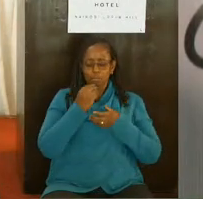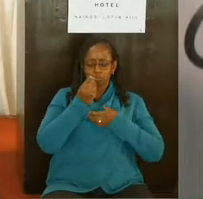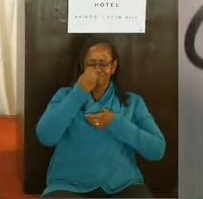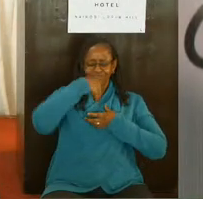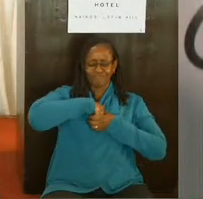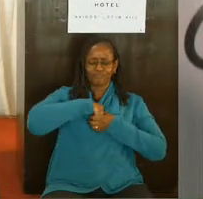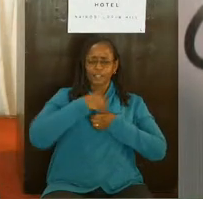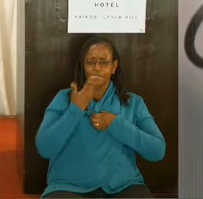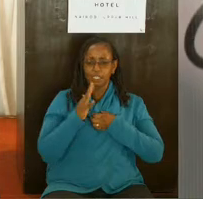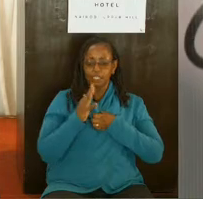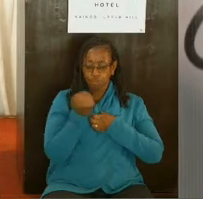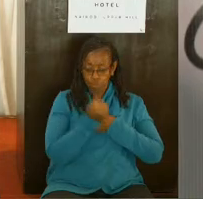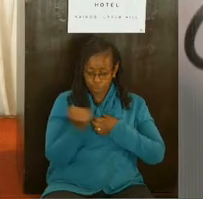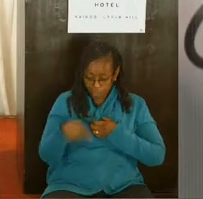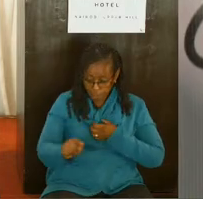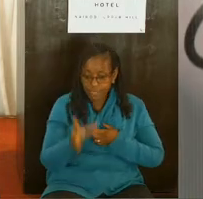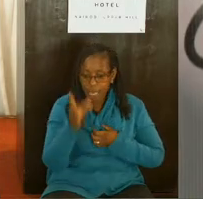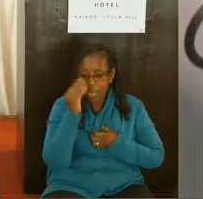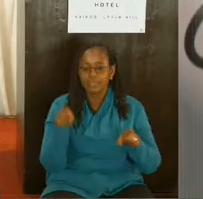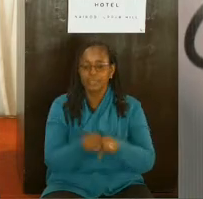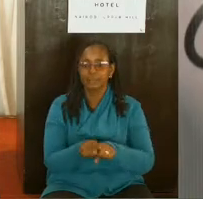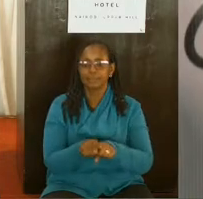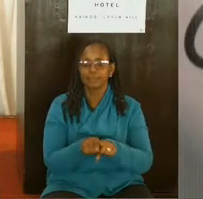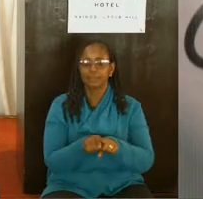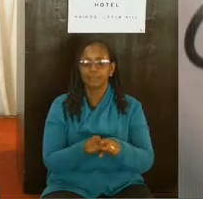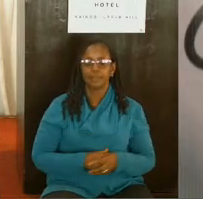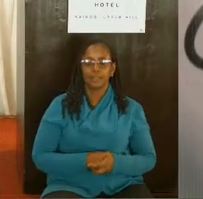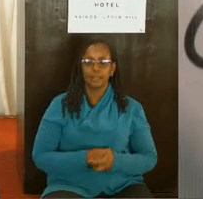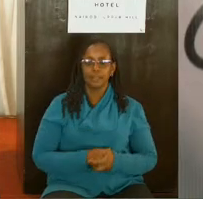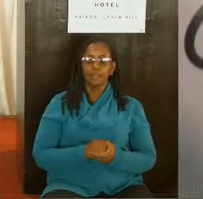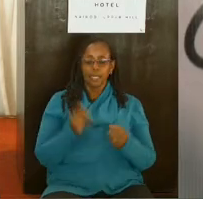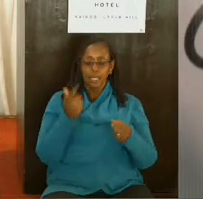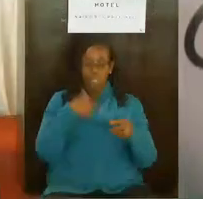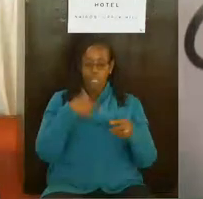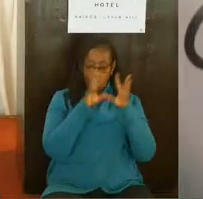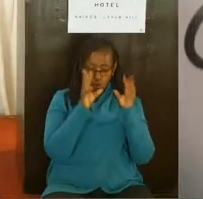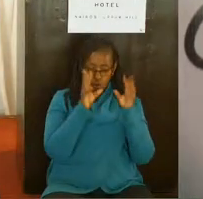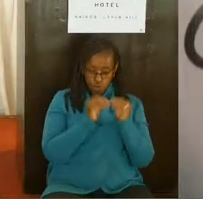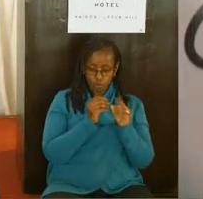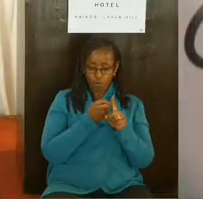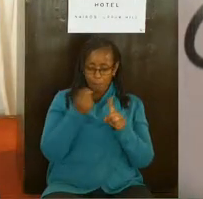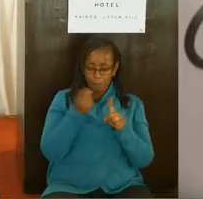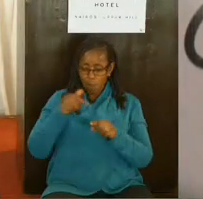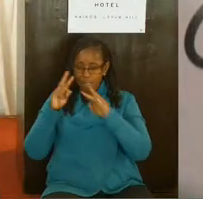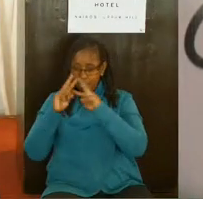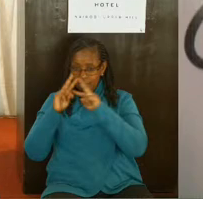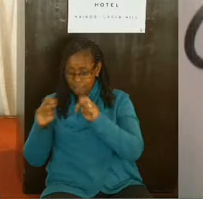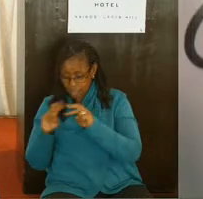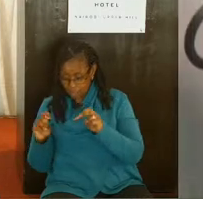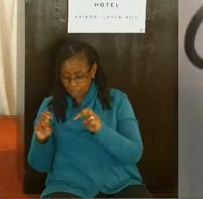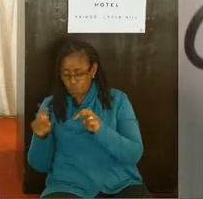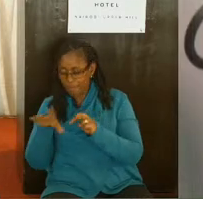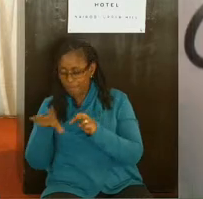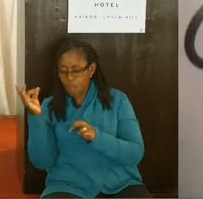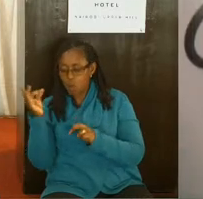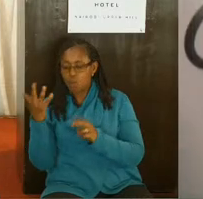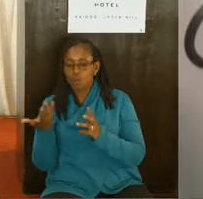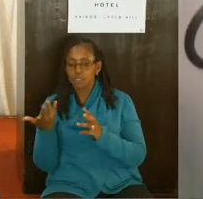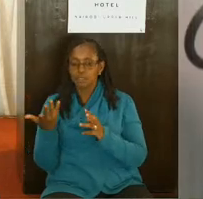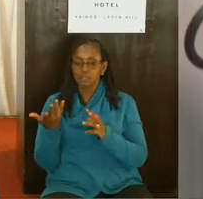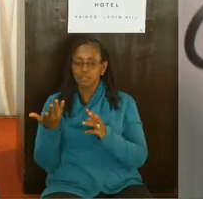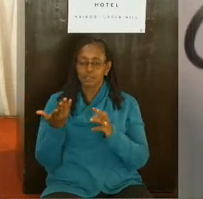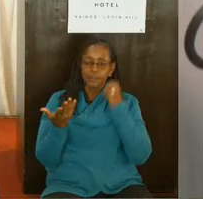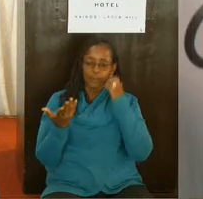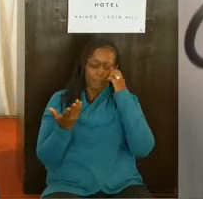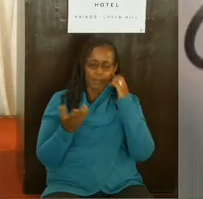getting into our children and in conclusion from our finding in as much as at this